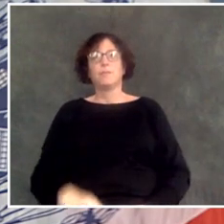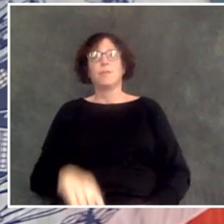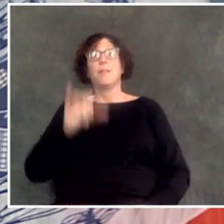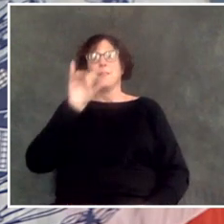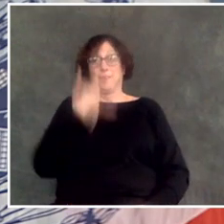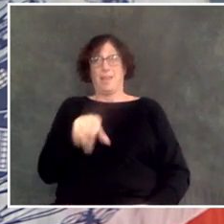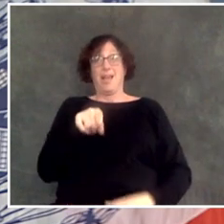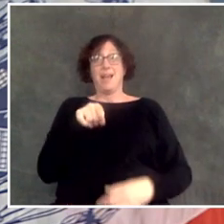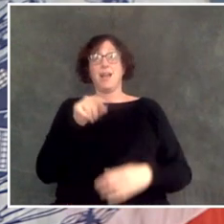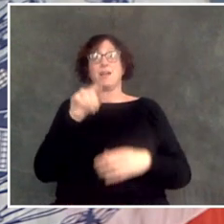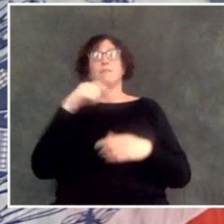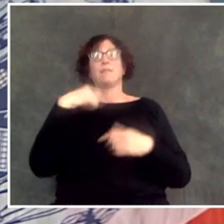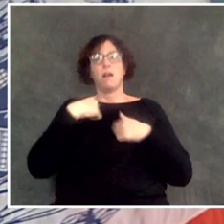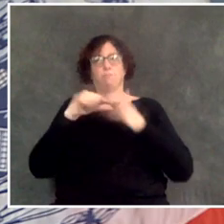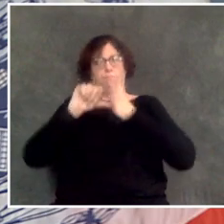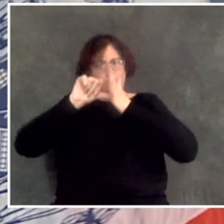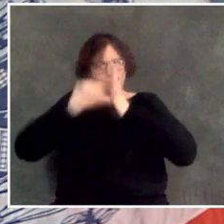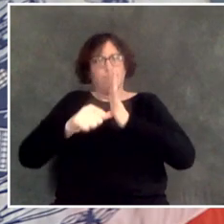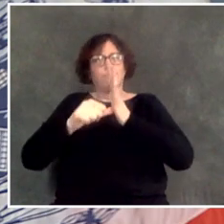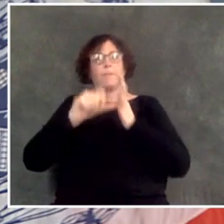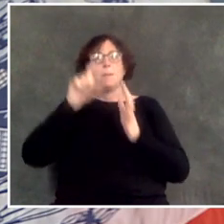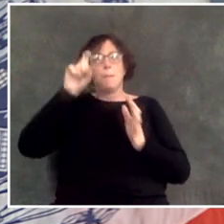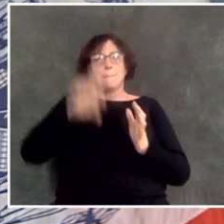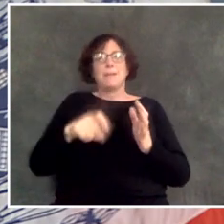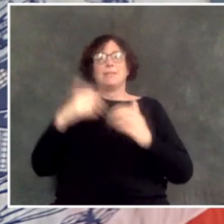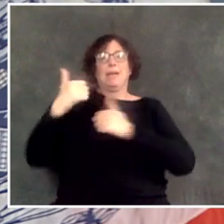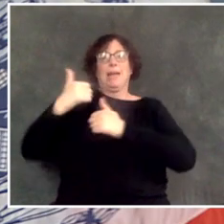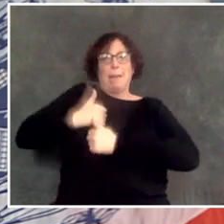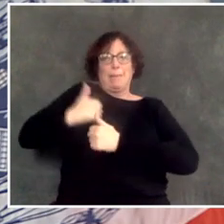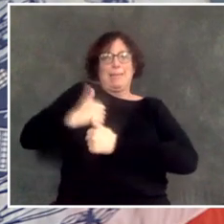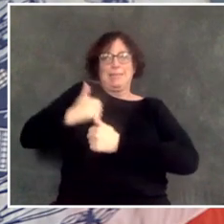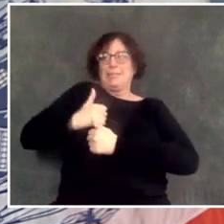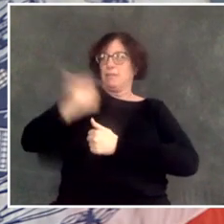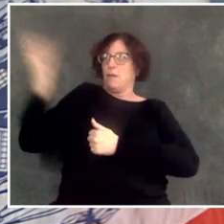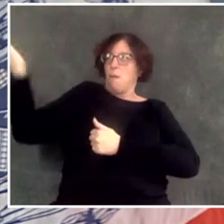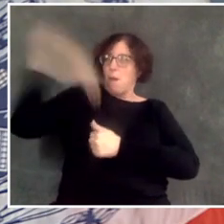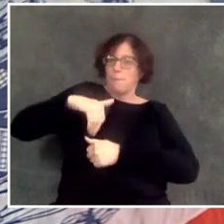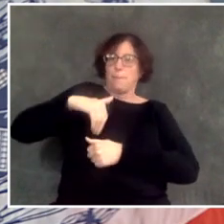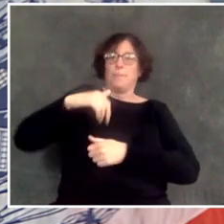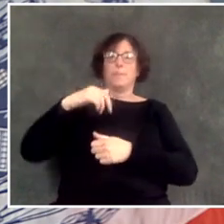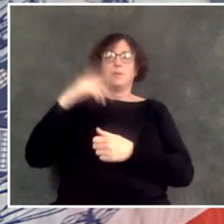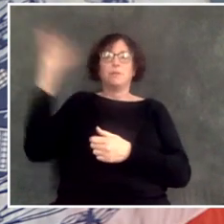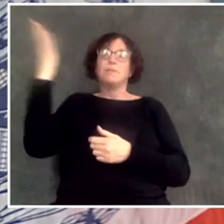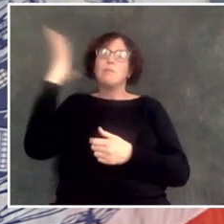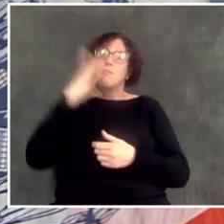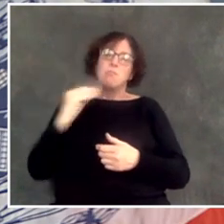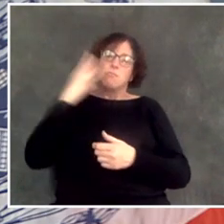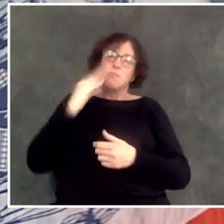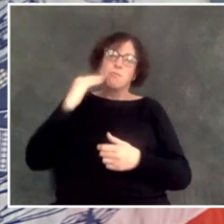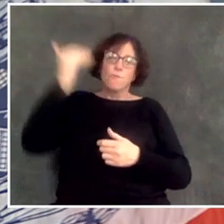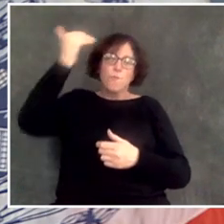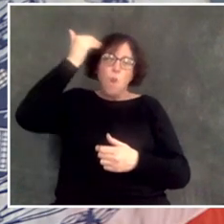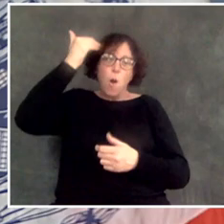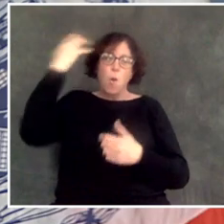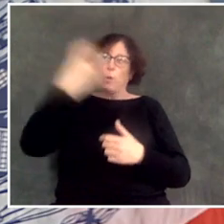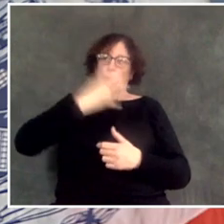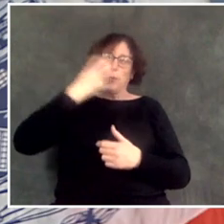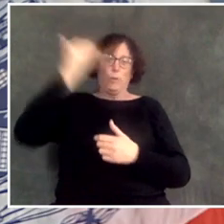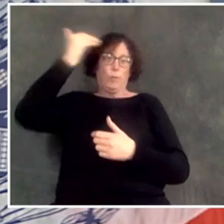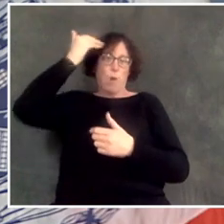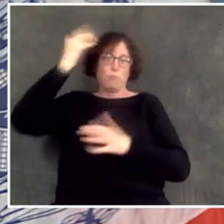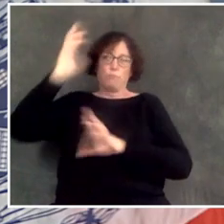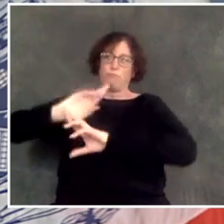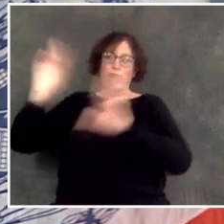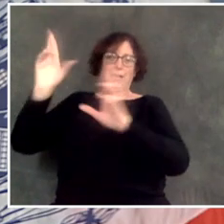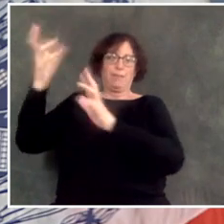battlefield experience. And we need them. I really value the comfort. I value Javits Center. I value all these